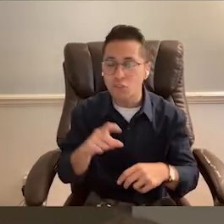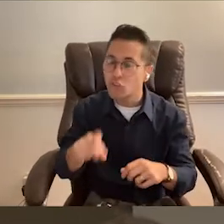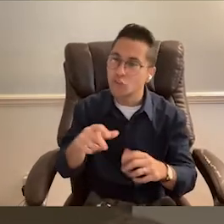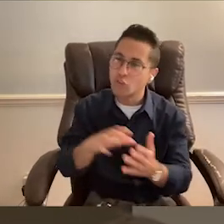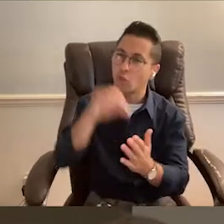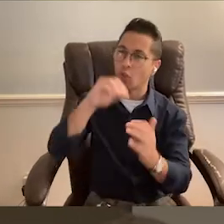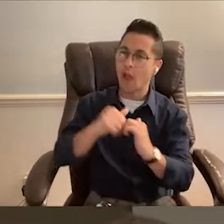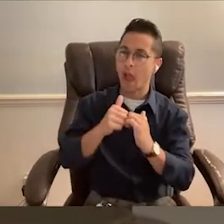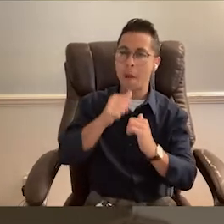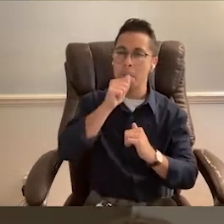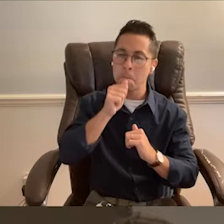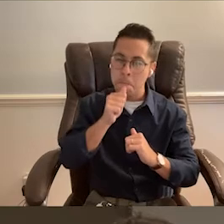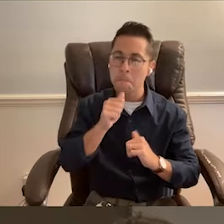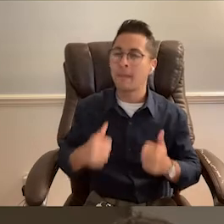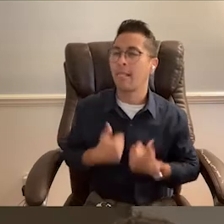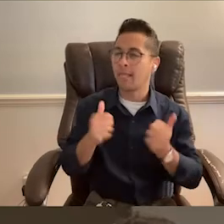whole life. So,